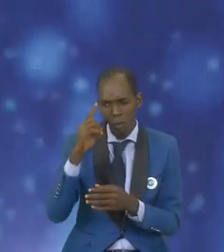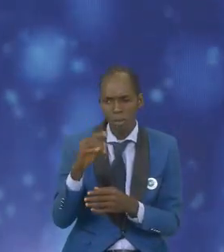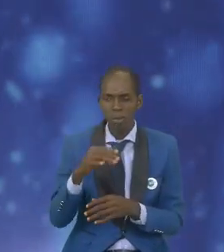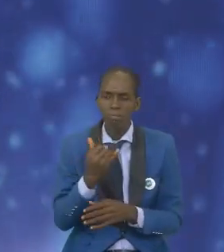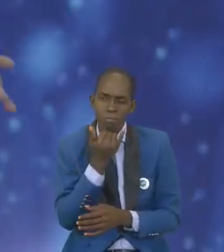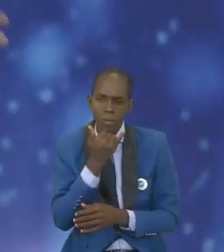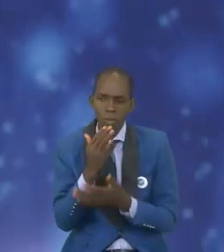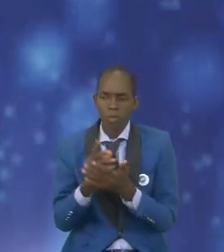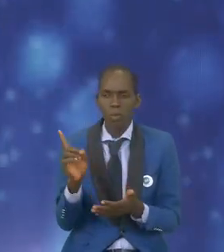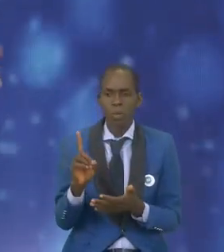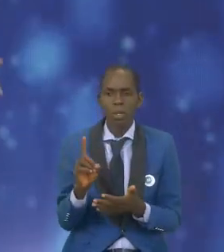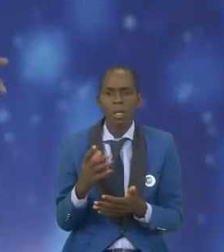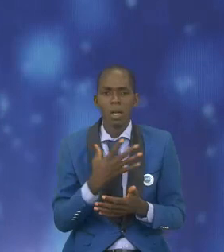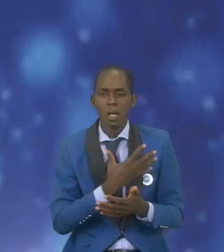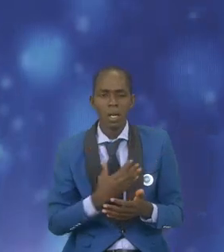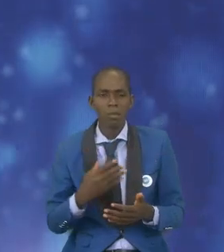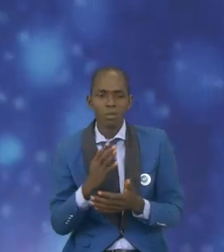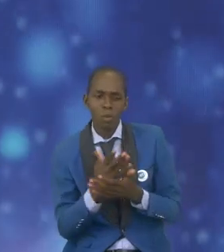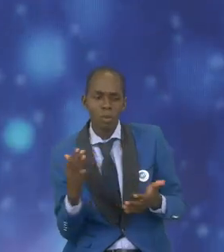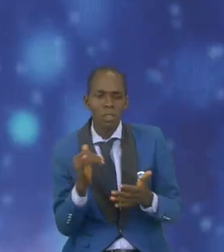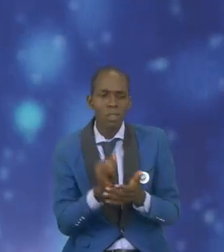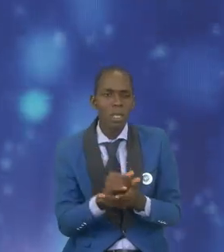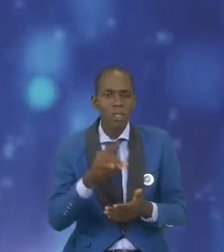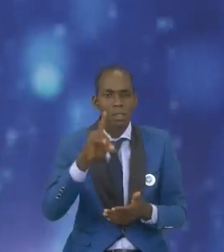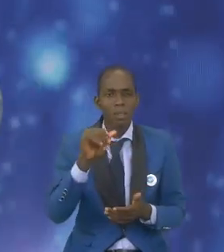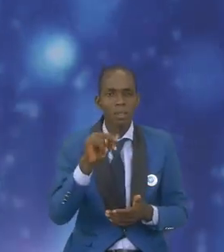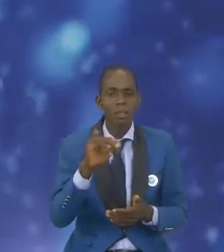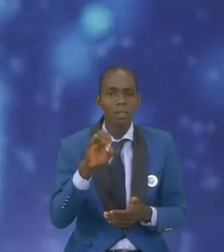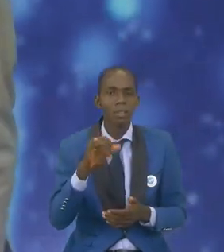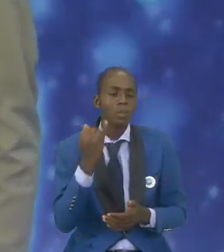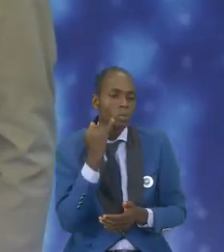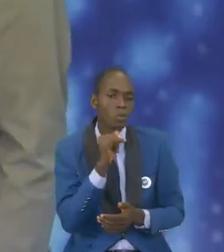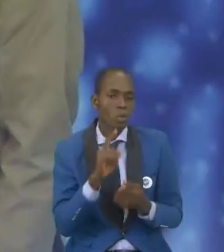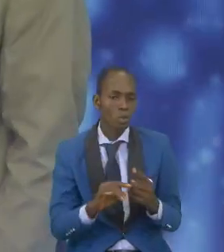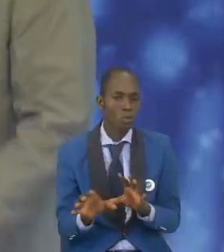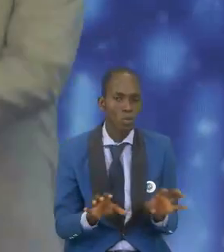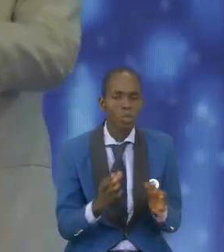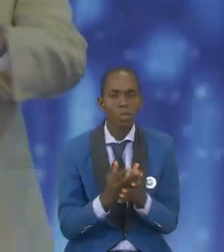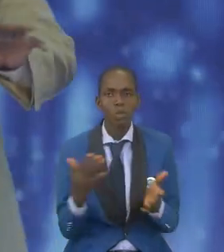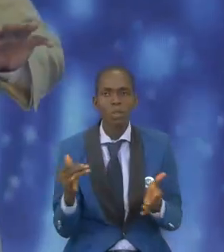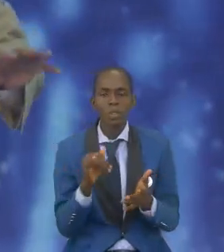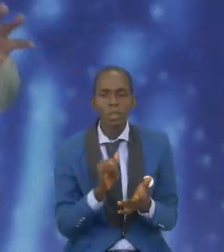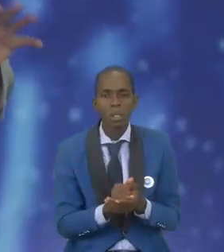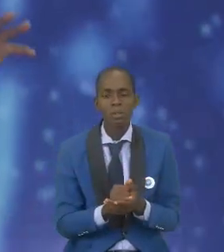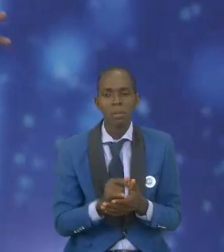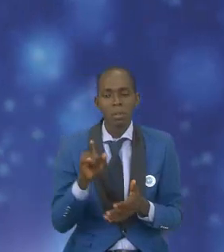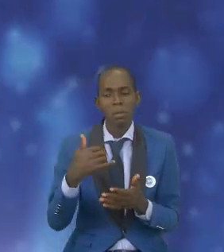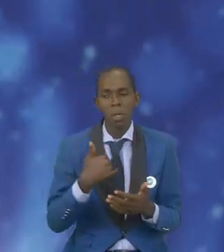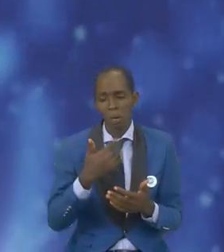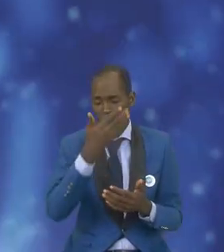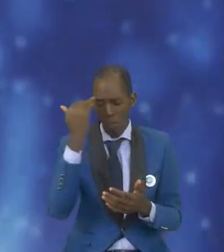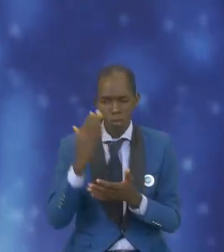somewhere, at something that shouldn't be done somewhere, something he would have forgotten somewhere. They sought